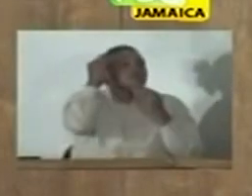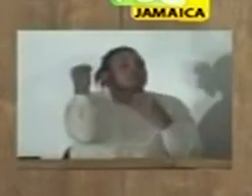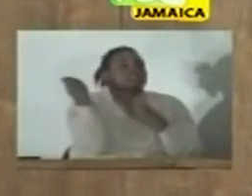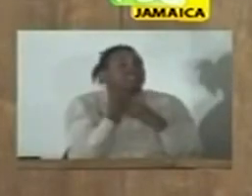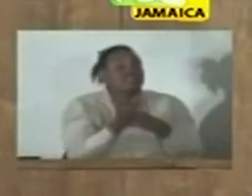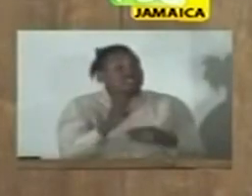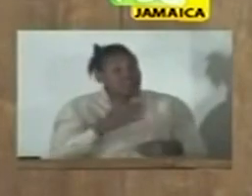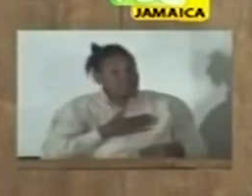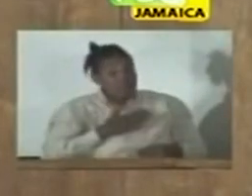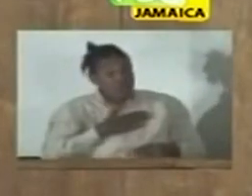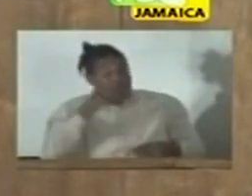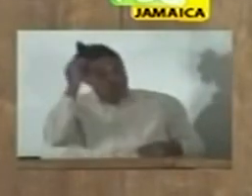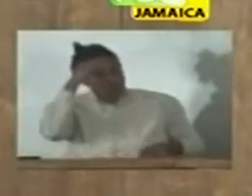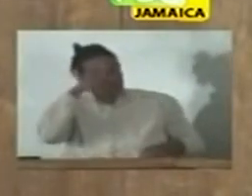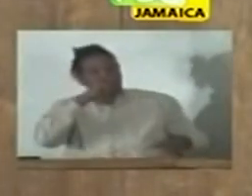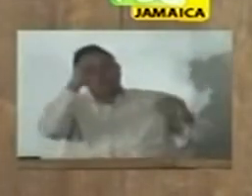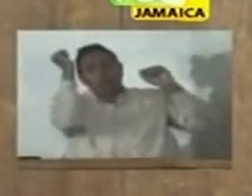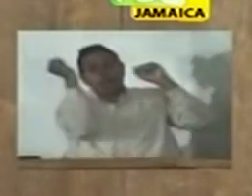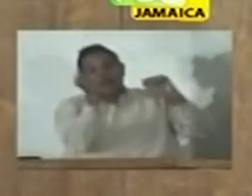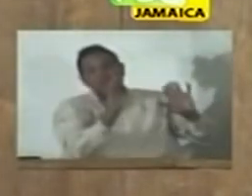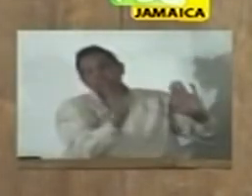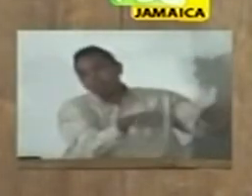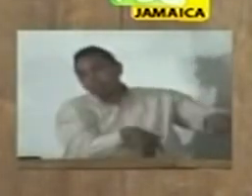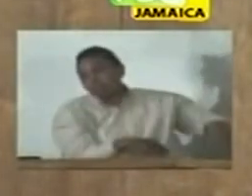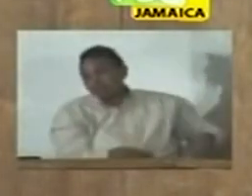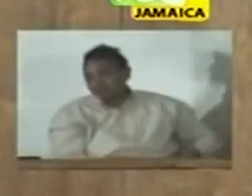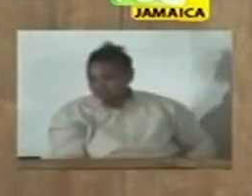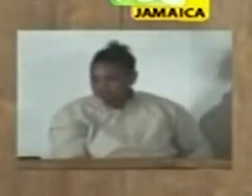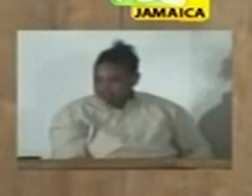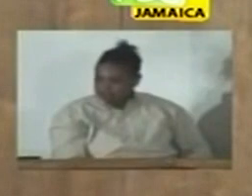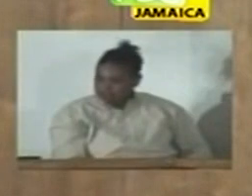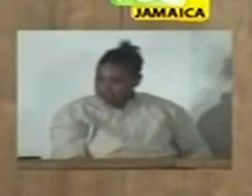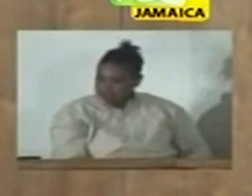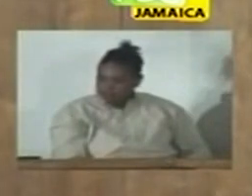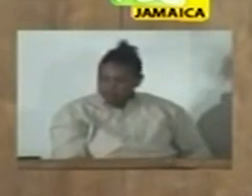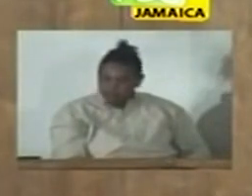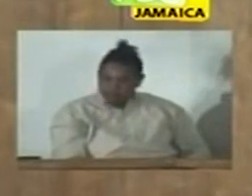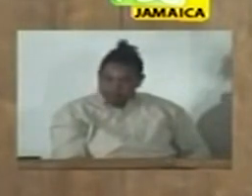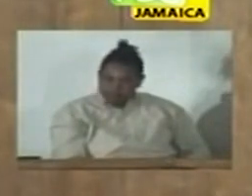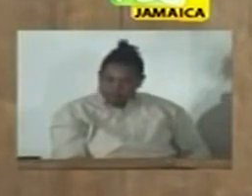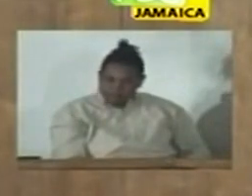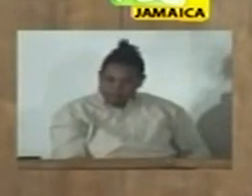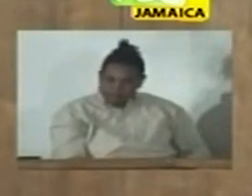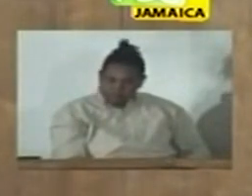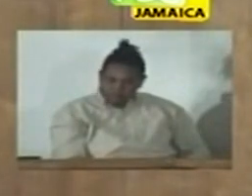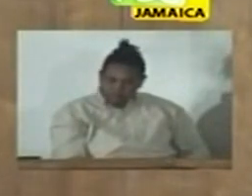opinion, is abandonment. Mr. President, let me move on to another point. Oh.